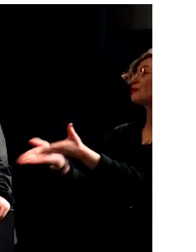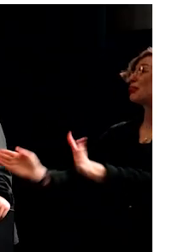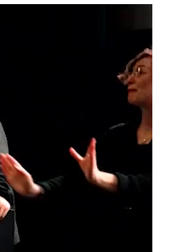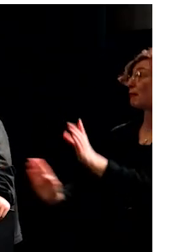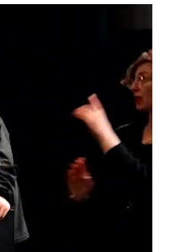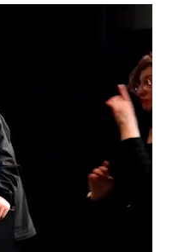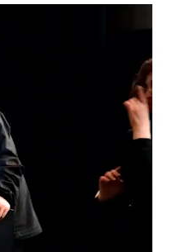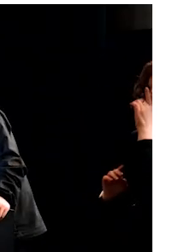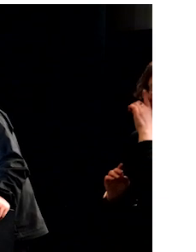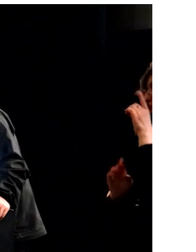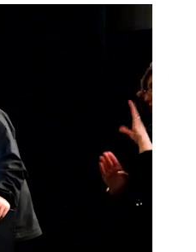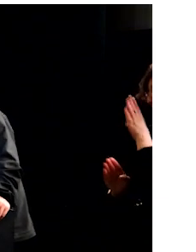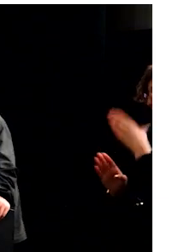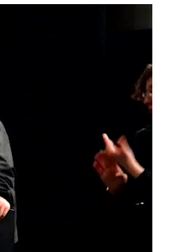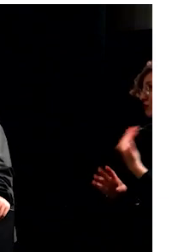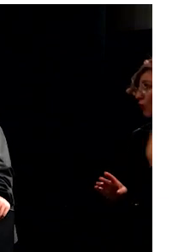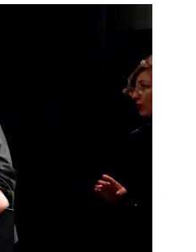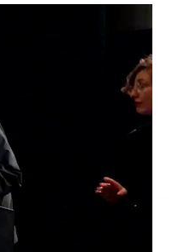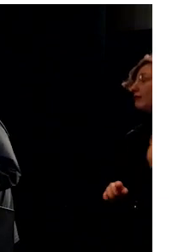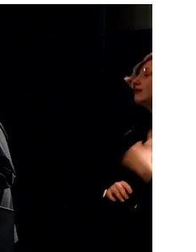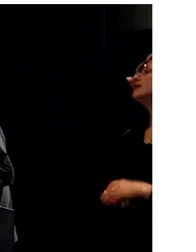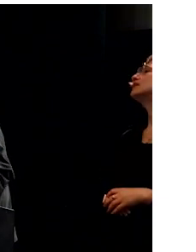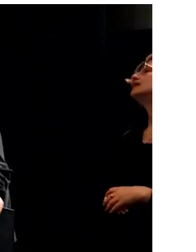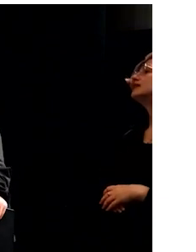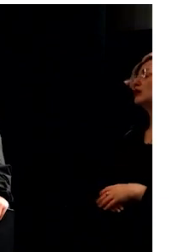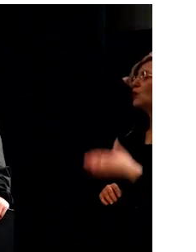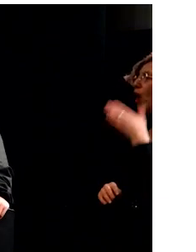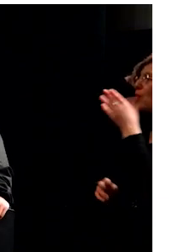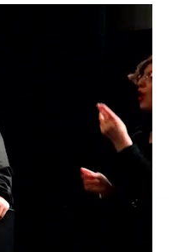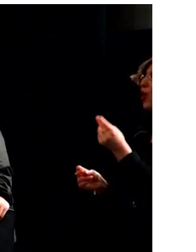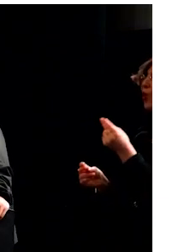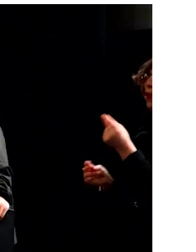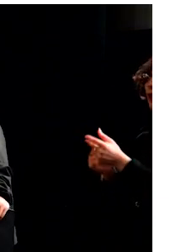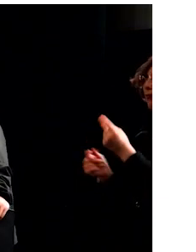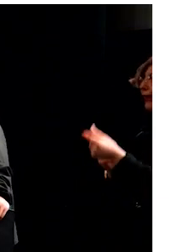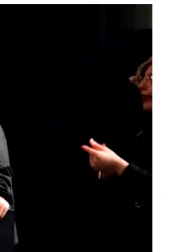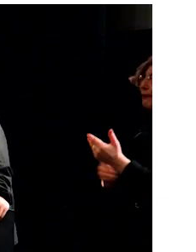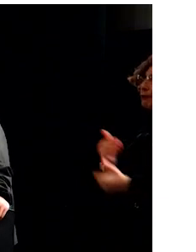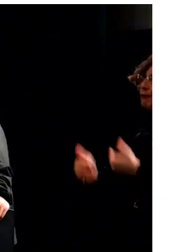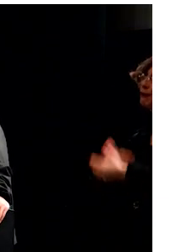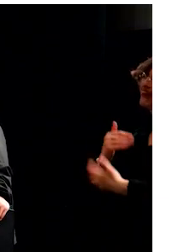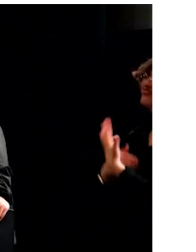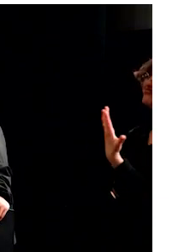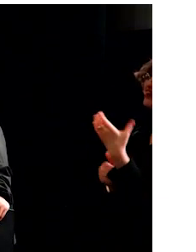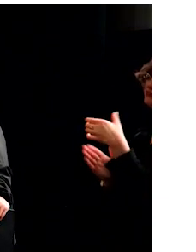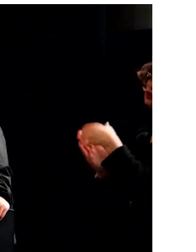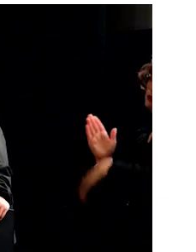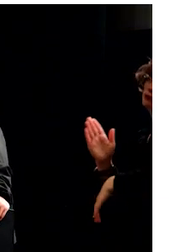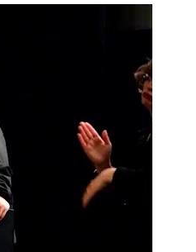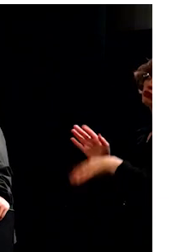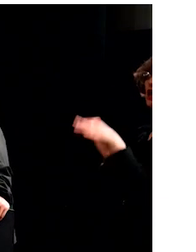be moving quickly through five chapters that each share a bit about who I am.